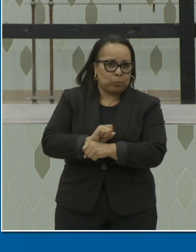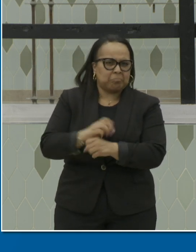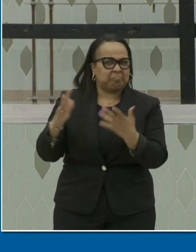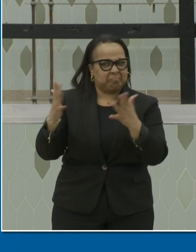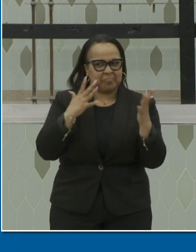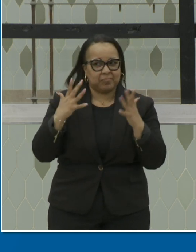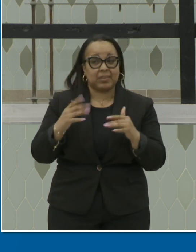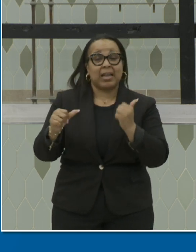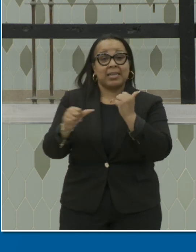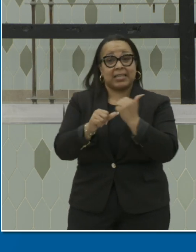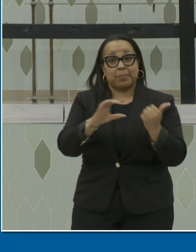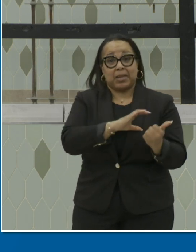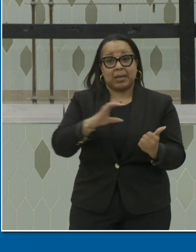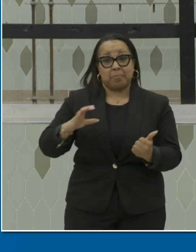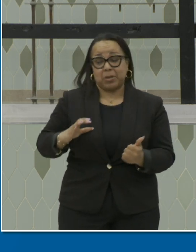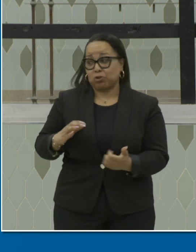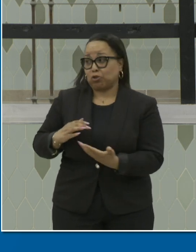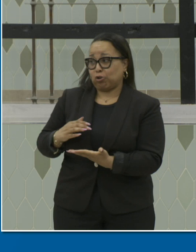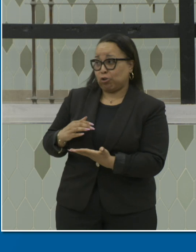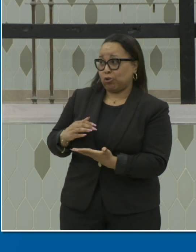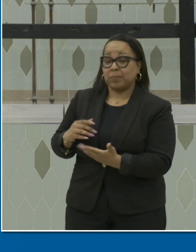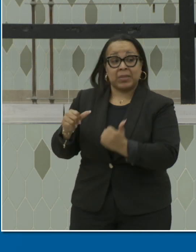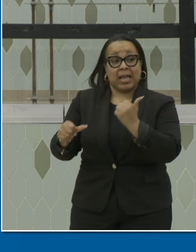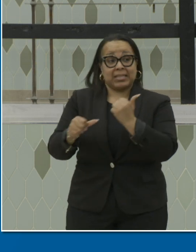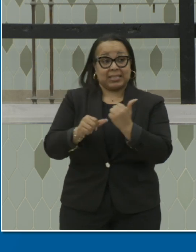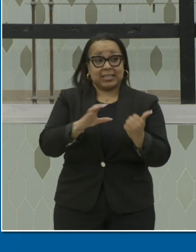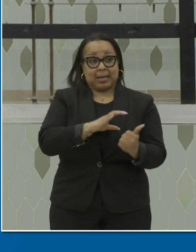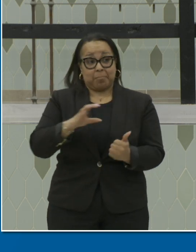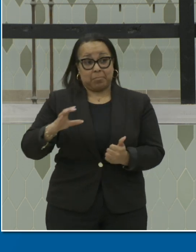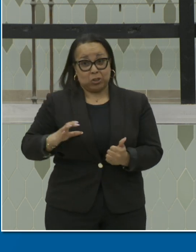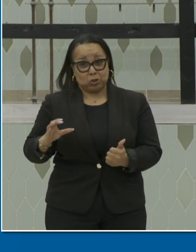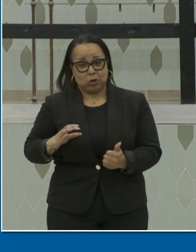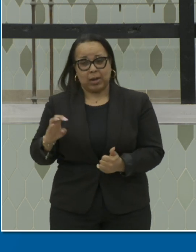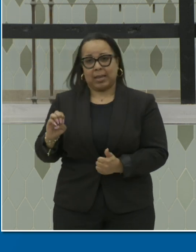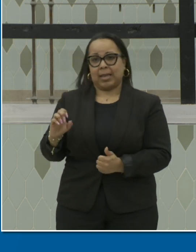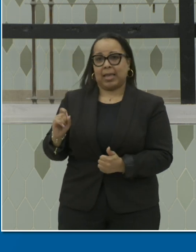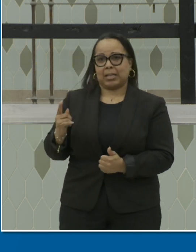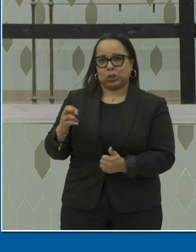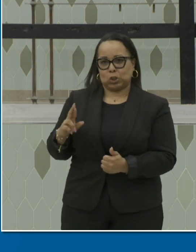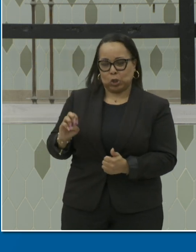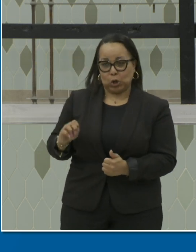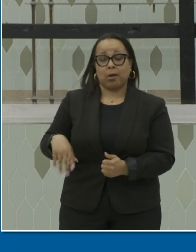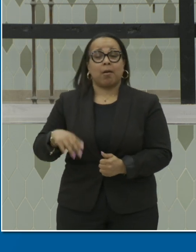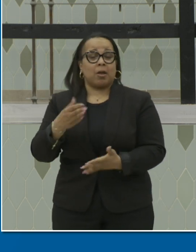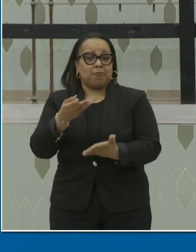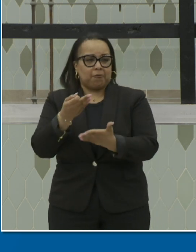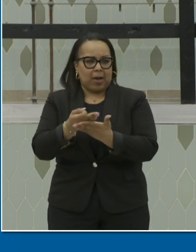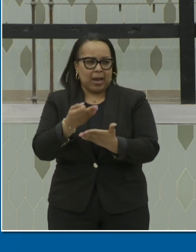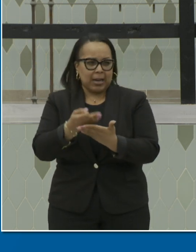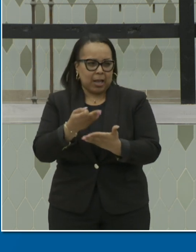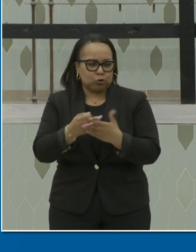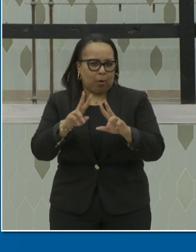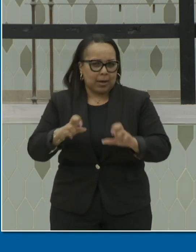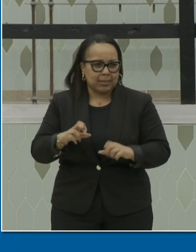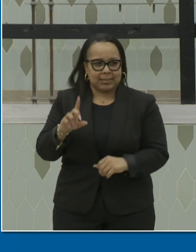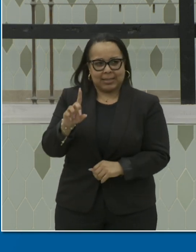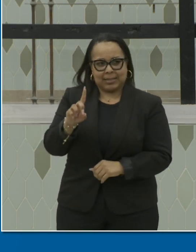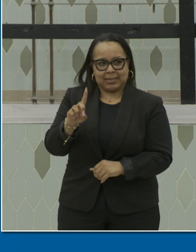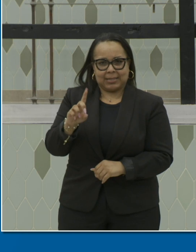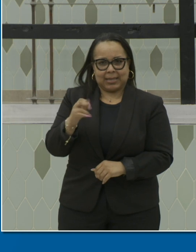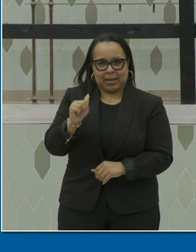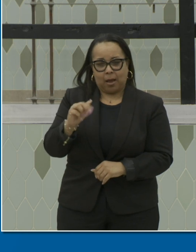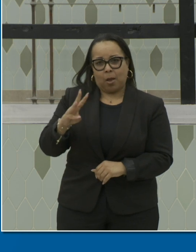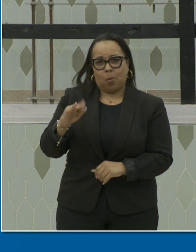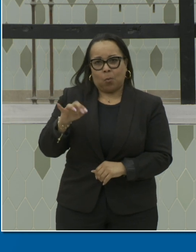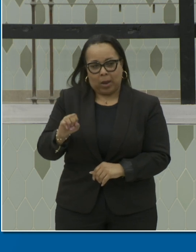DOH Deputy Commissioner Tamara Collins, Assistant Commissioner Esther Sorrell, Financial Planning Analyst Dina Wayne, and Project Coordinator